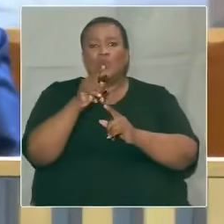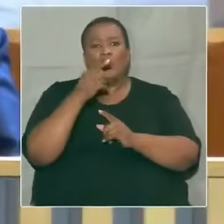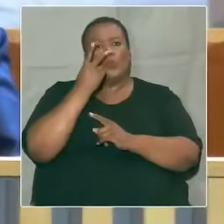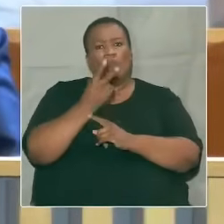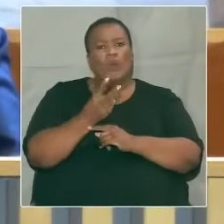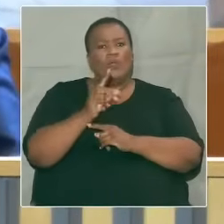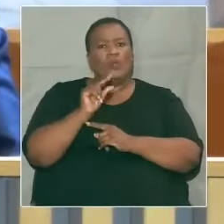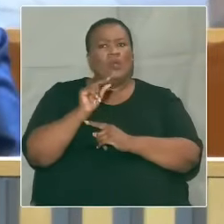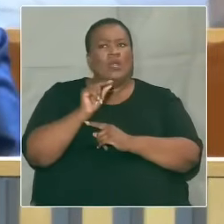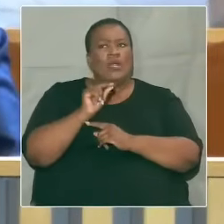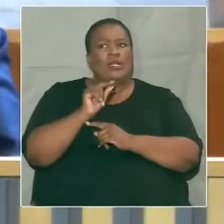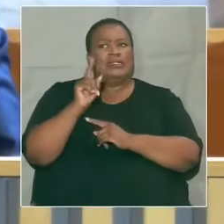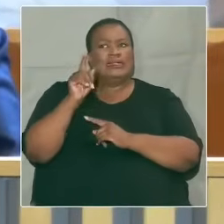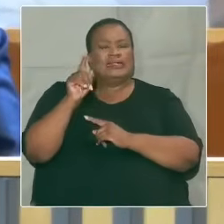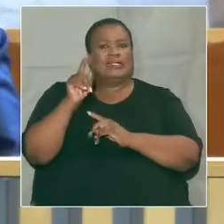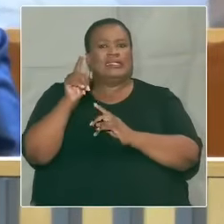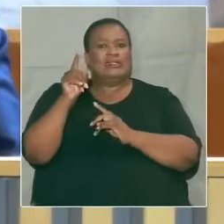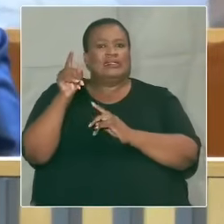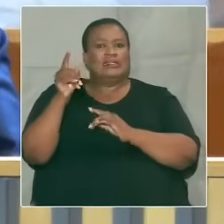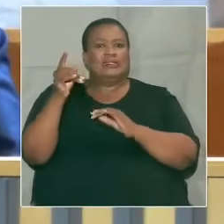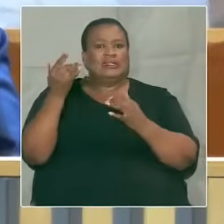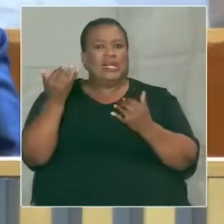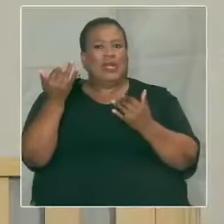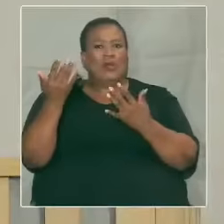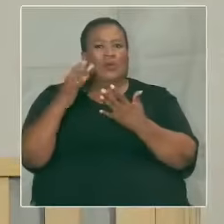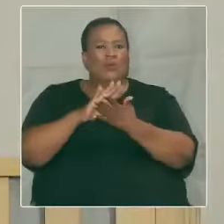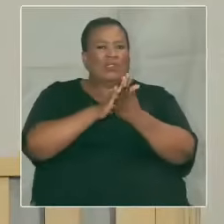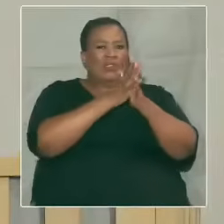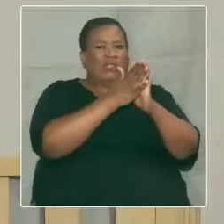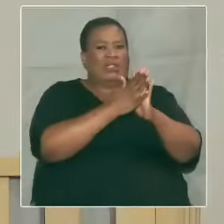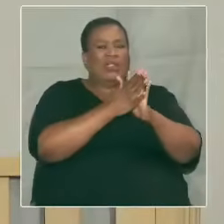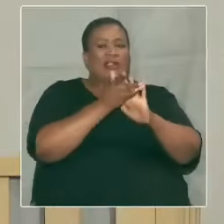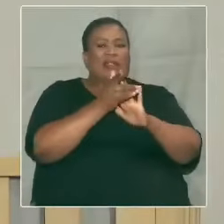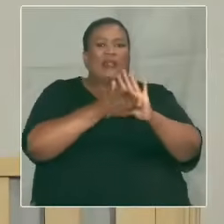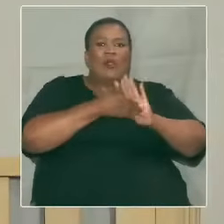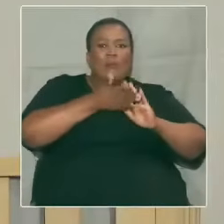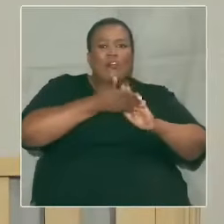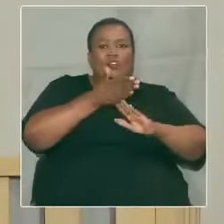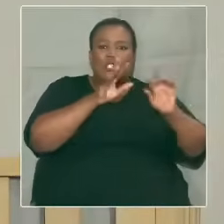onto operational matters?